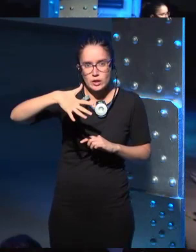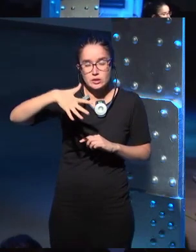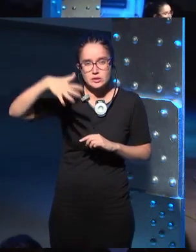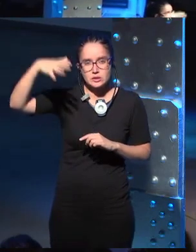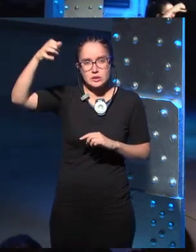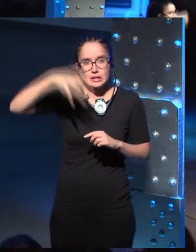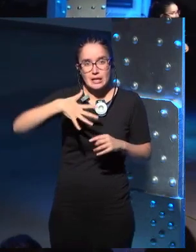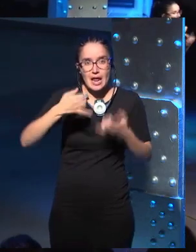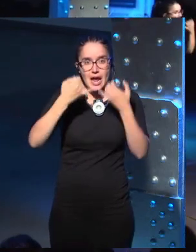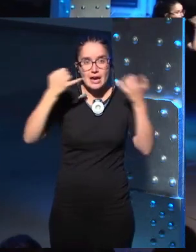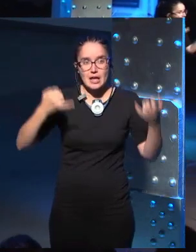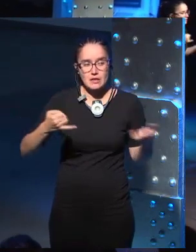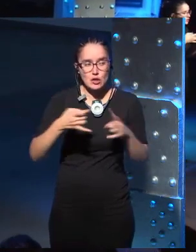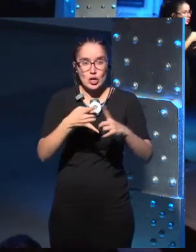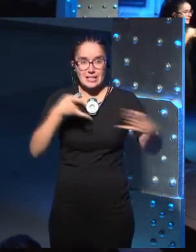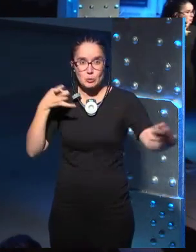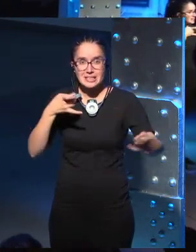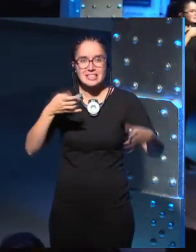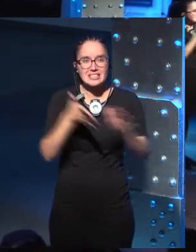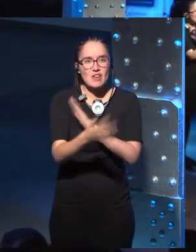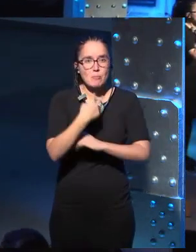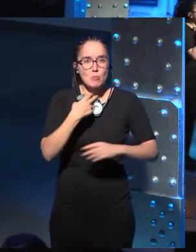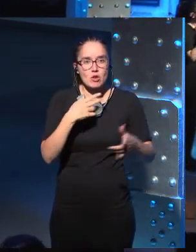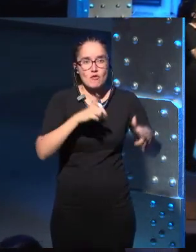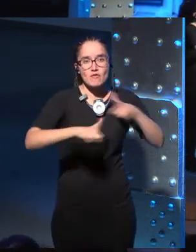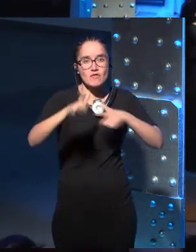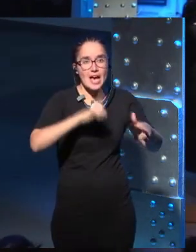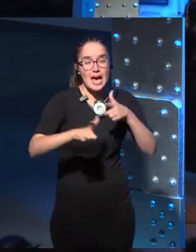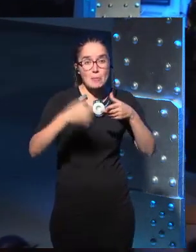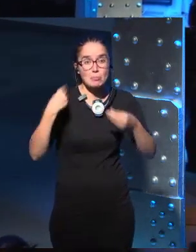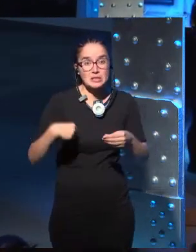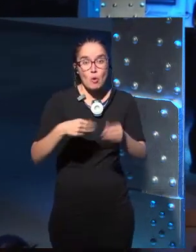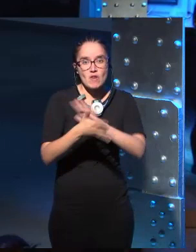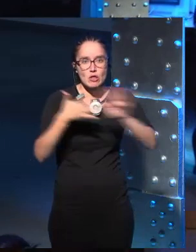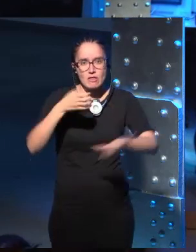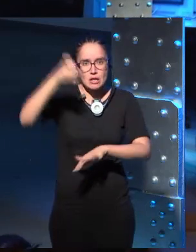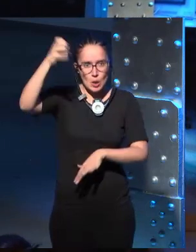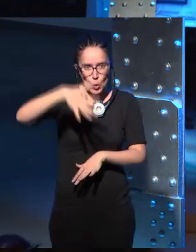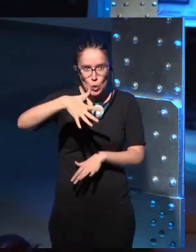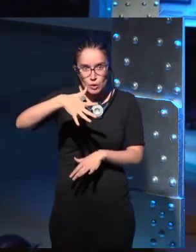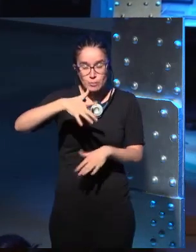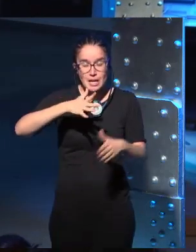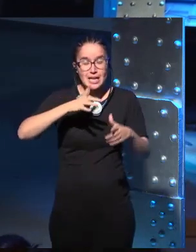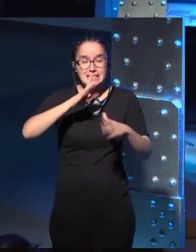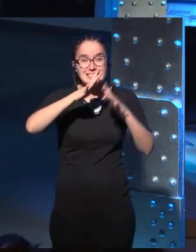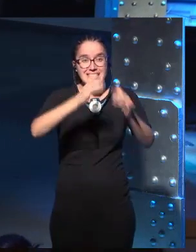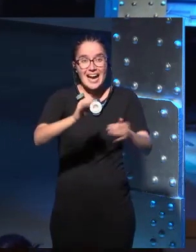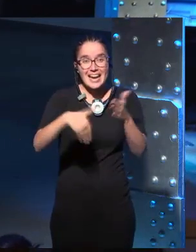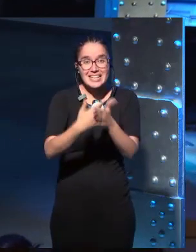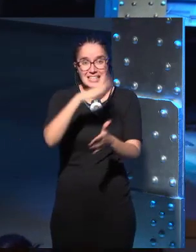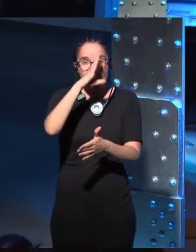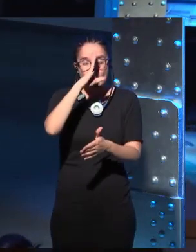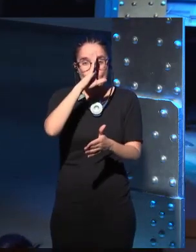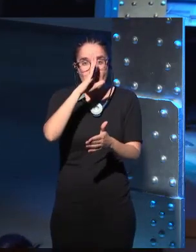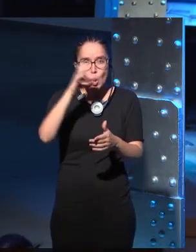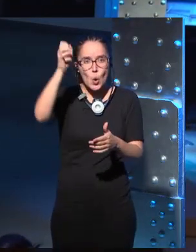radiation, meaning that your voice travels at the speed of light. To get to the moon, light takes 1 second. So I will